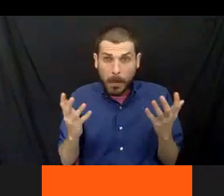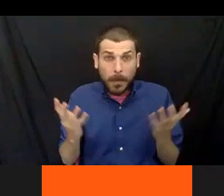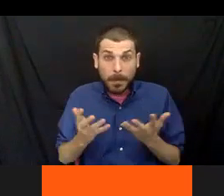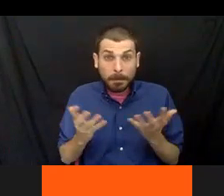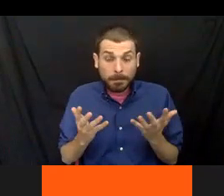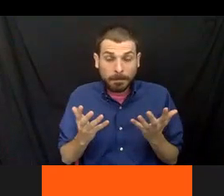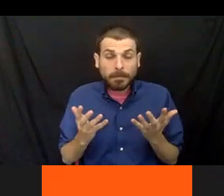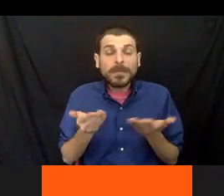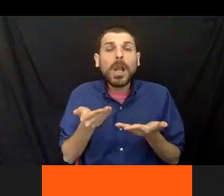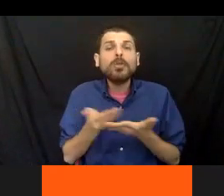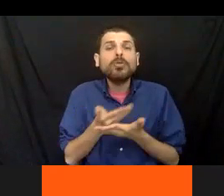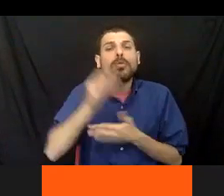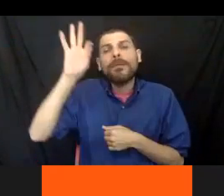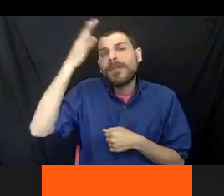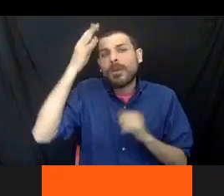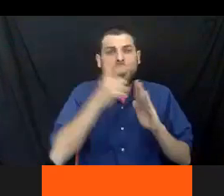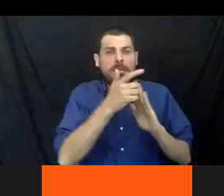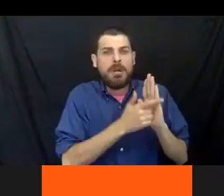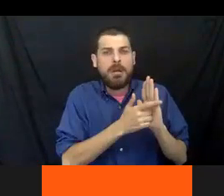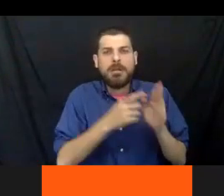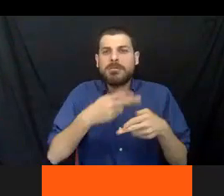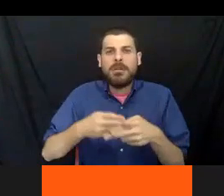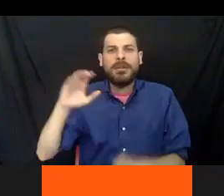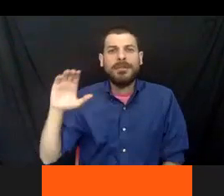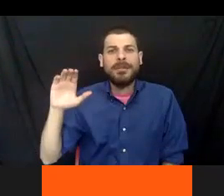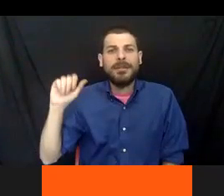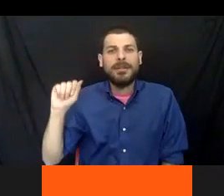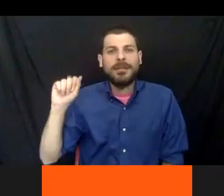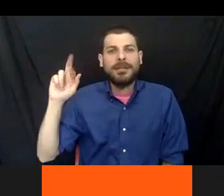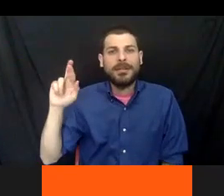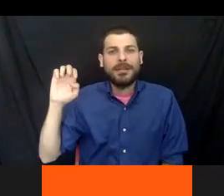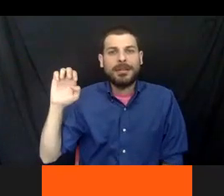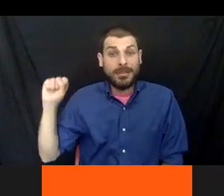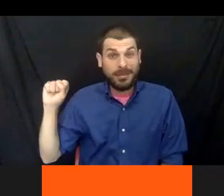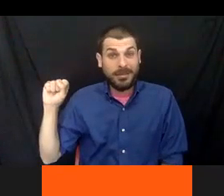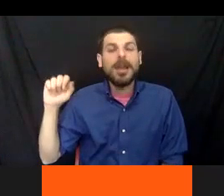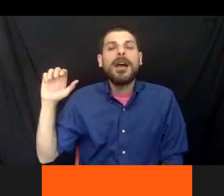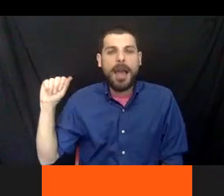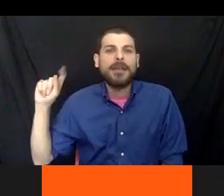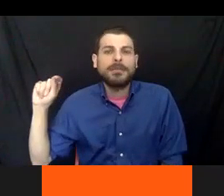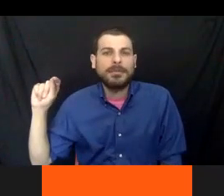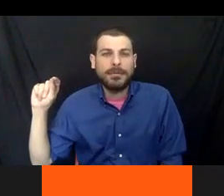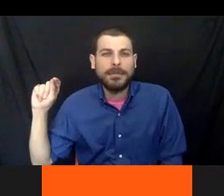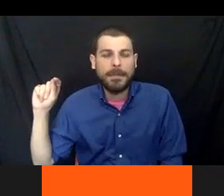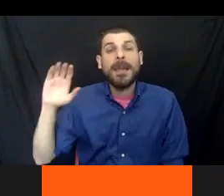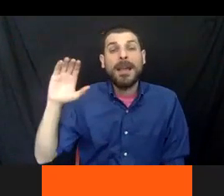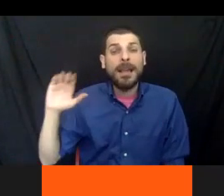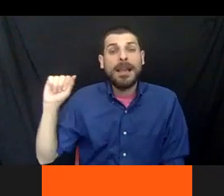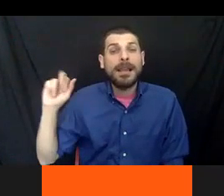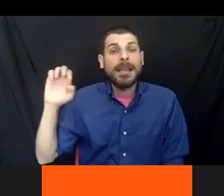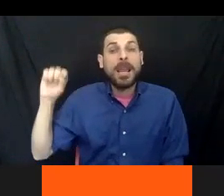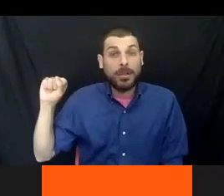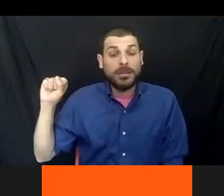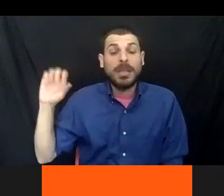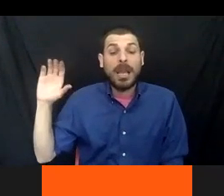a new federal law called the CARES Act, and I'm going to talk about how the CARES Act